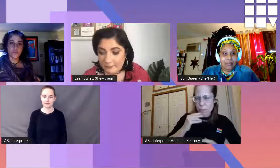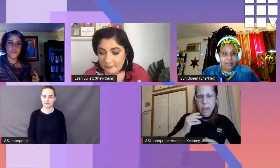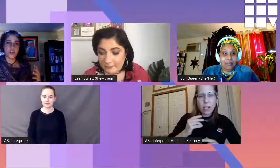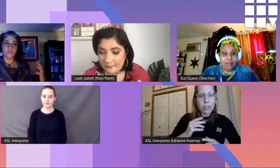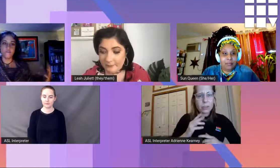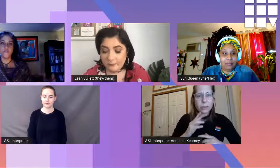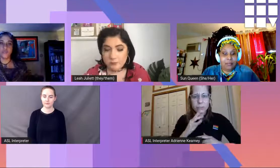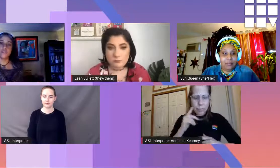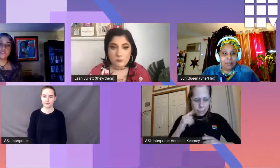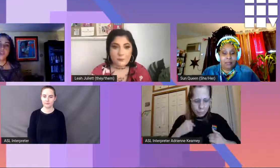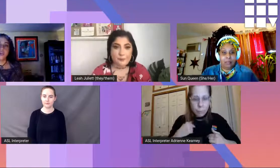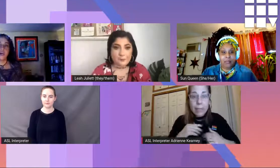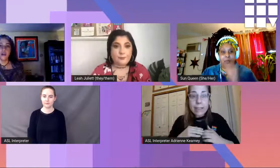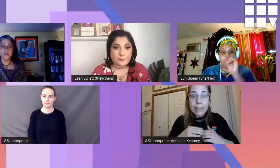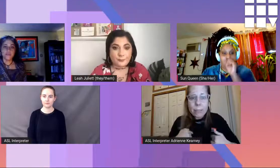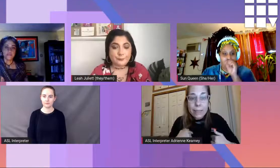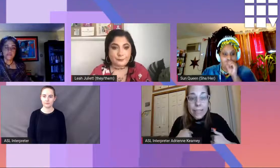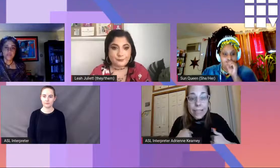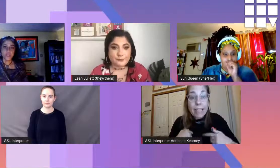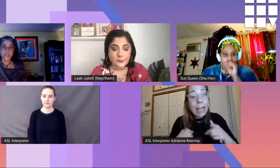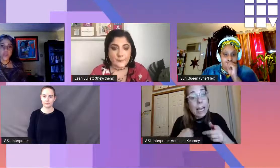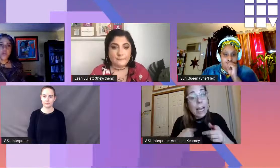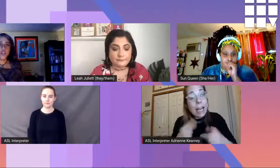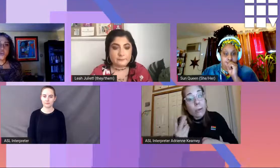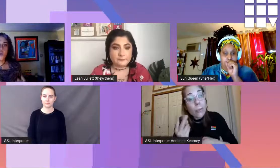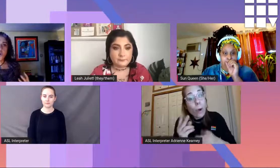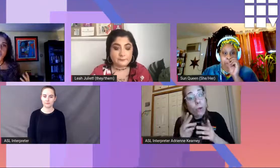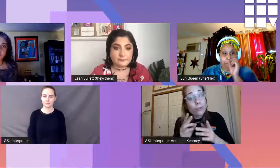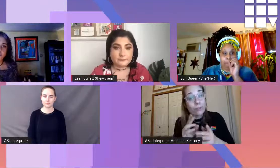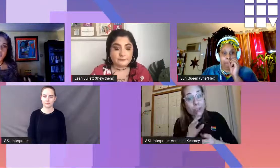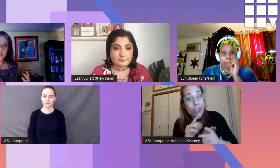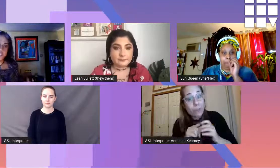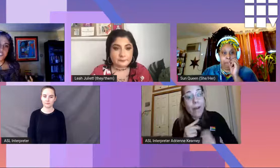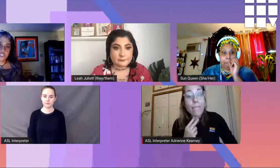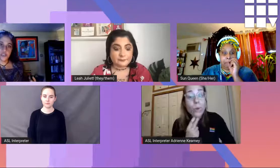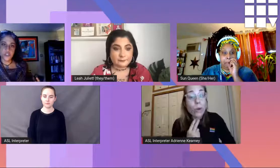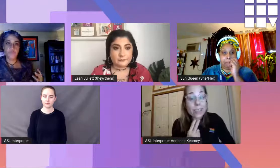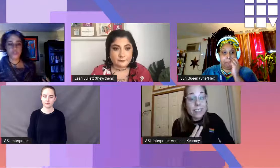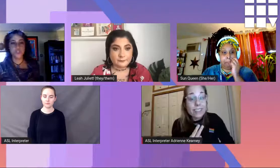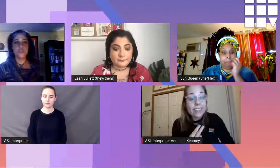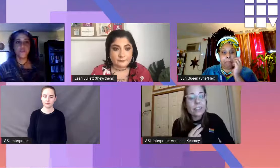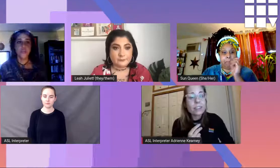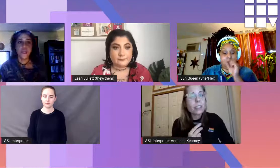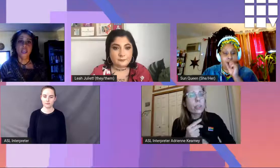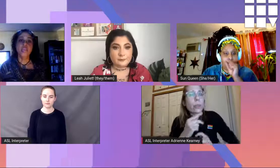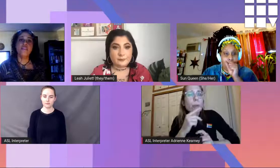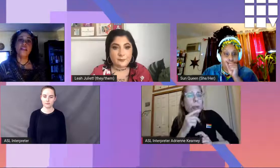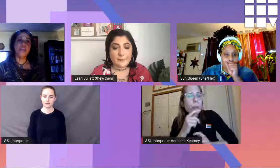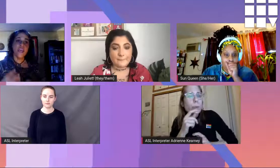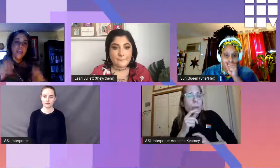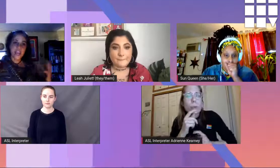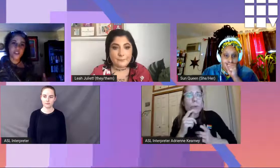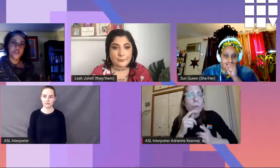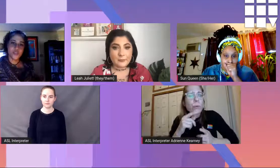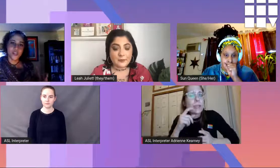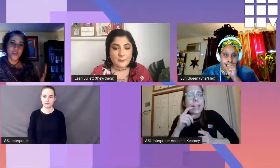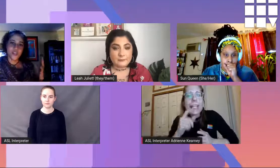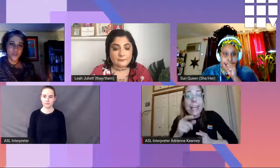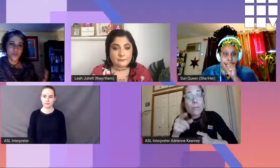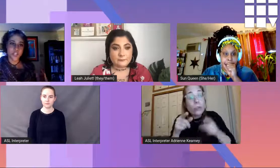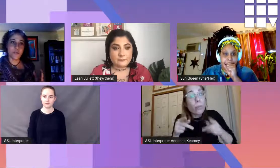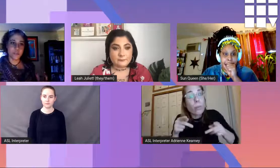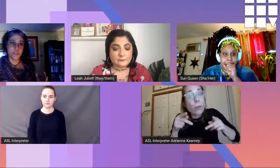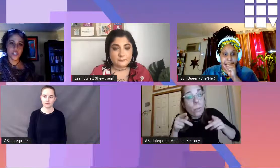and you both have talked about voice. And I want to know, who gave you permission to use your voice? And then how did you